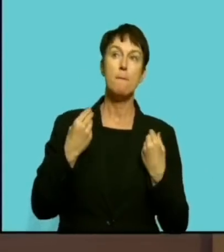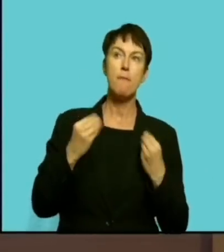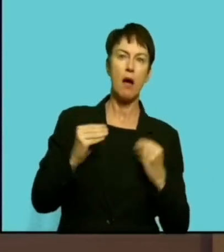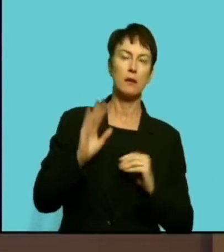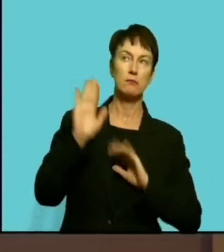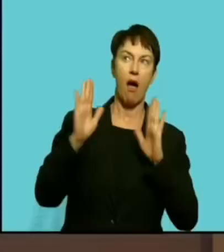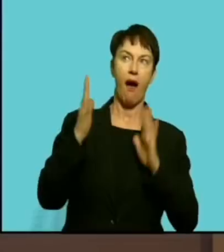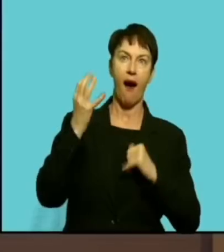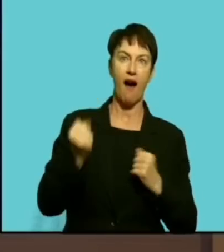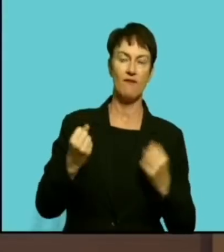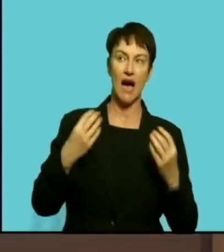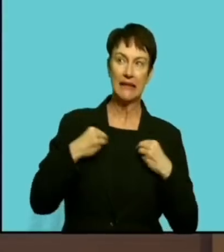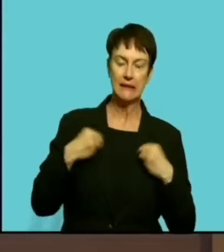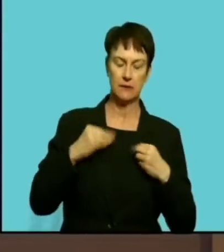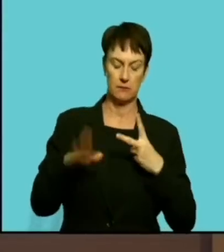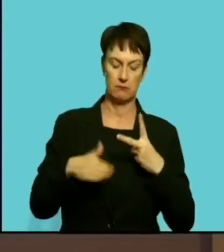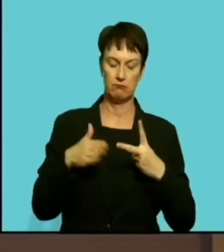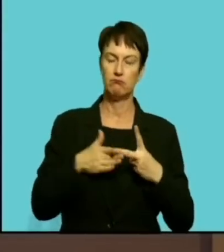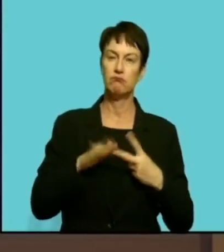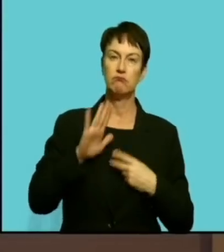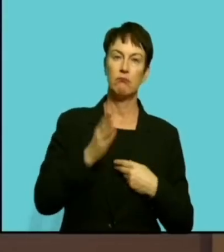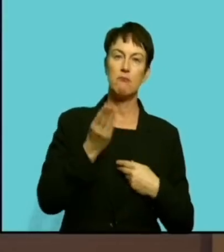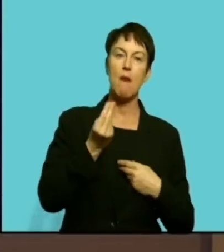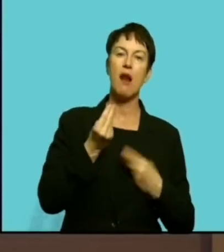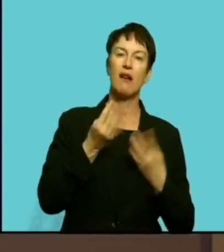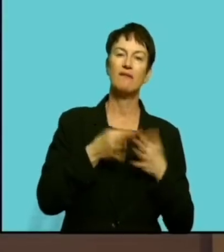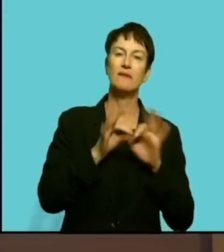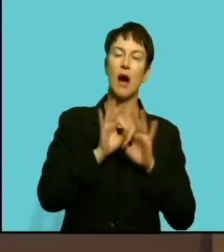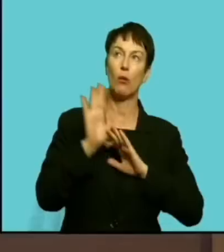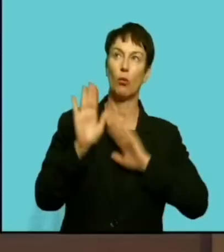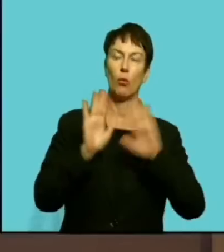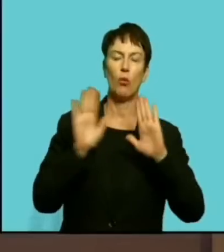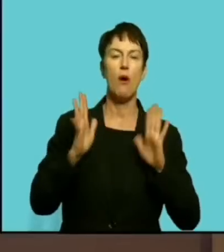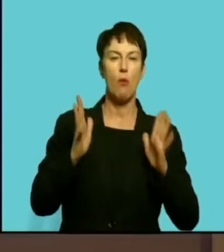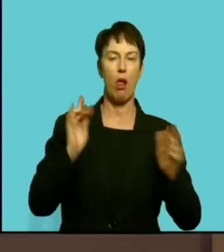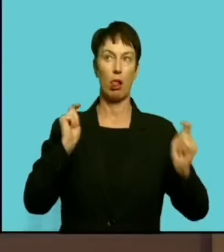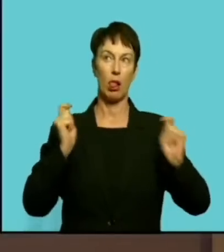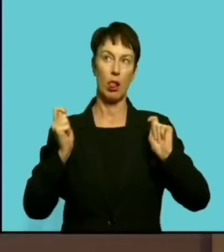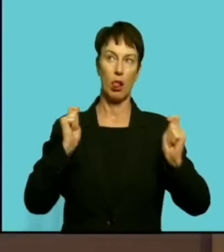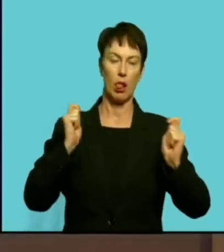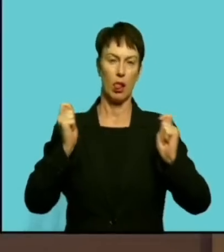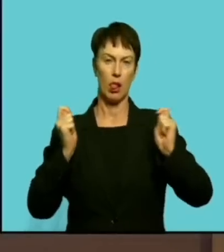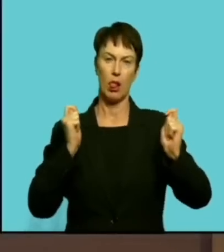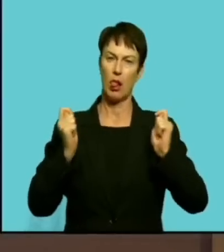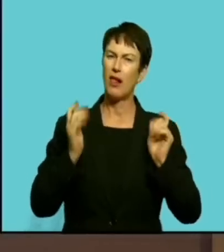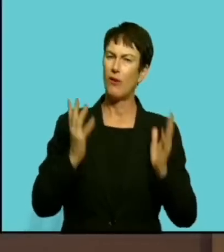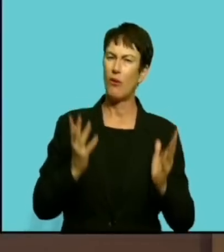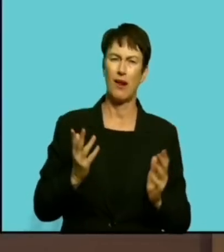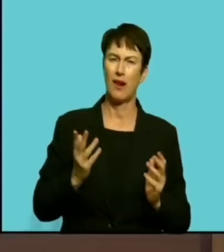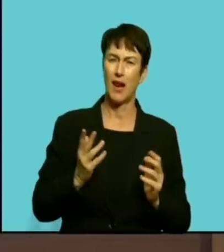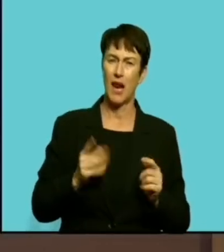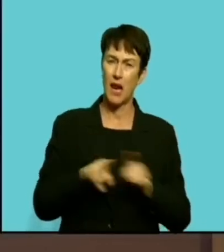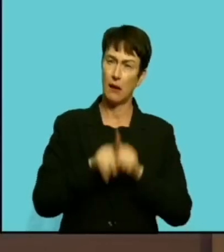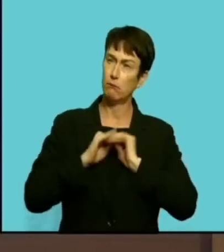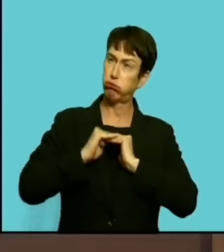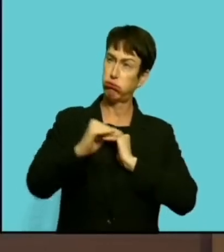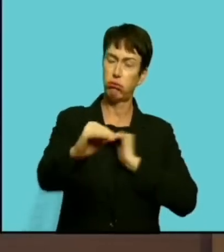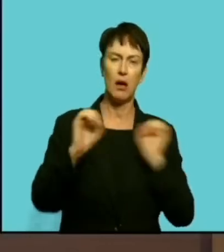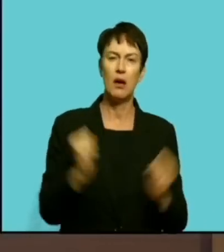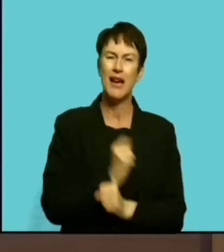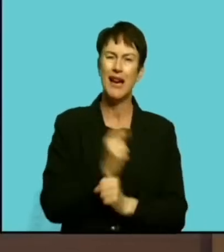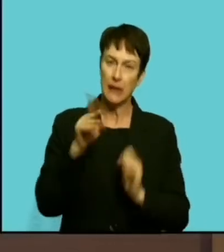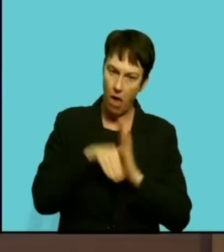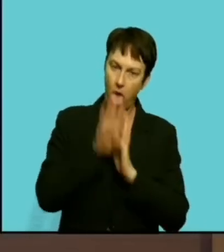economies will reprice and will actually remain volatile, meaning that emerging